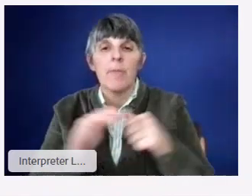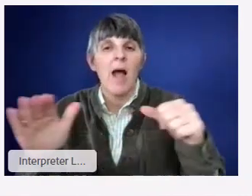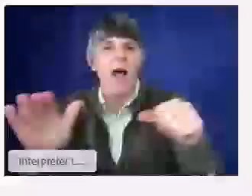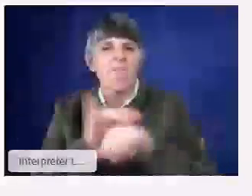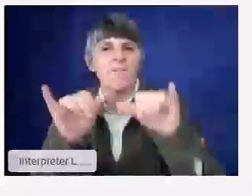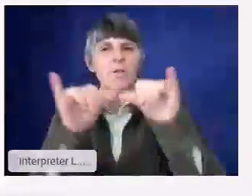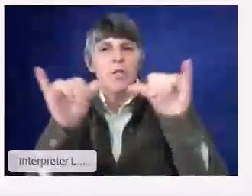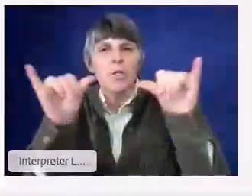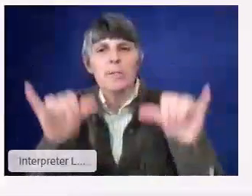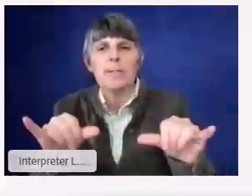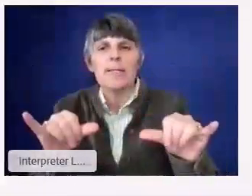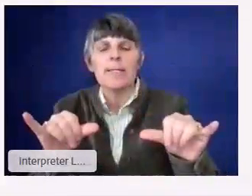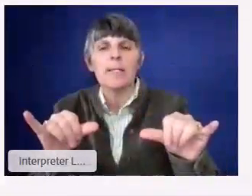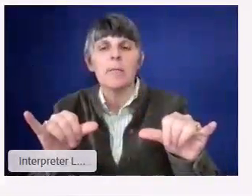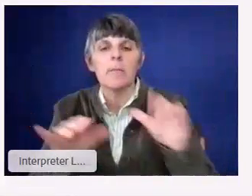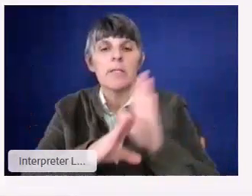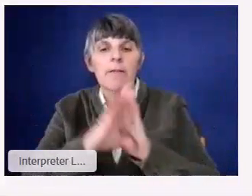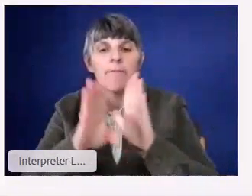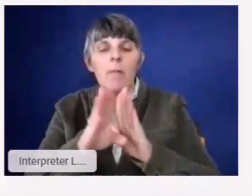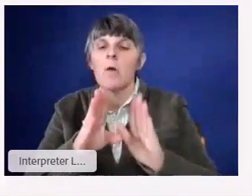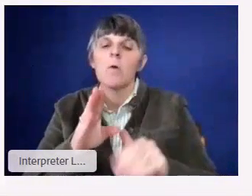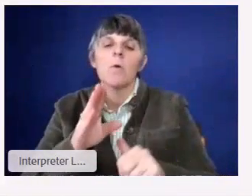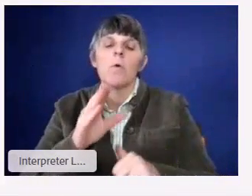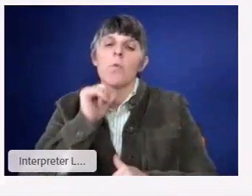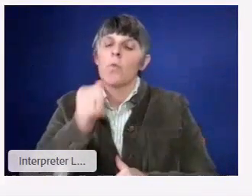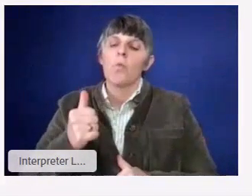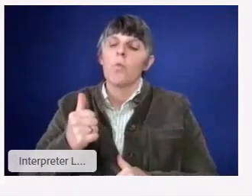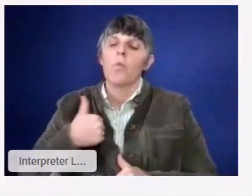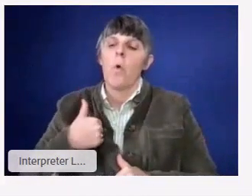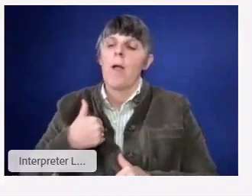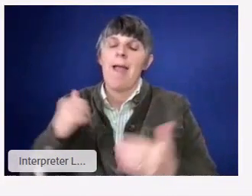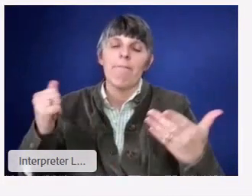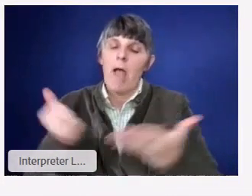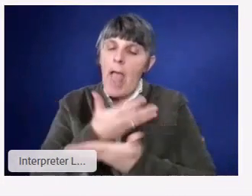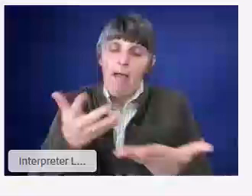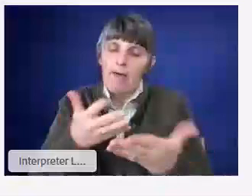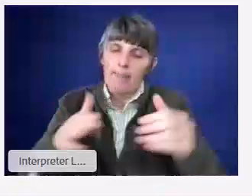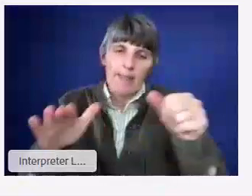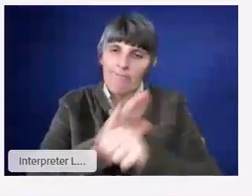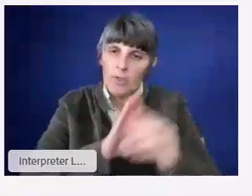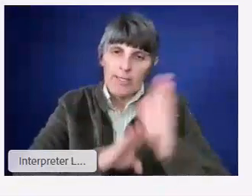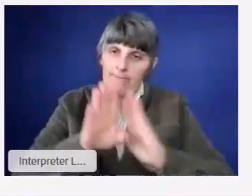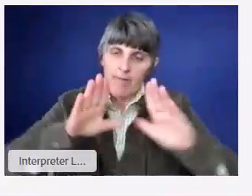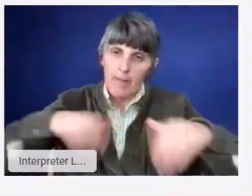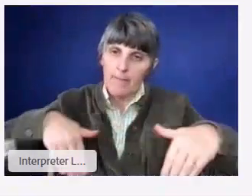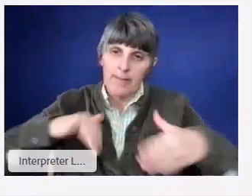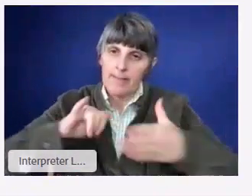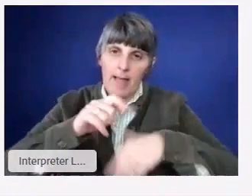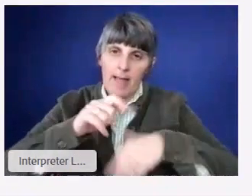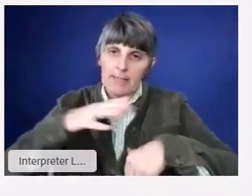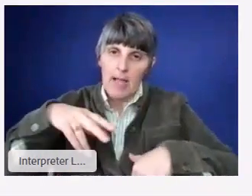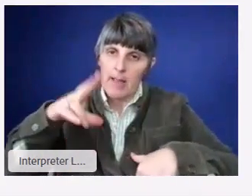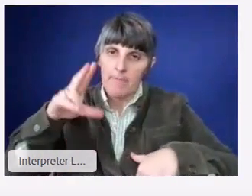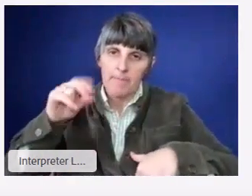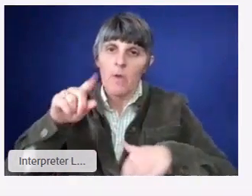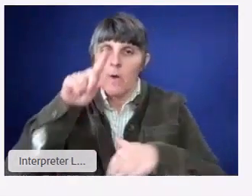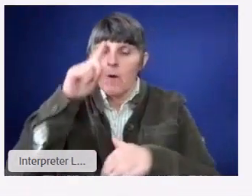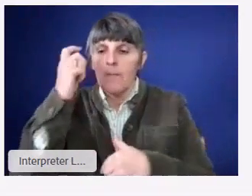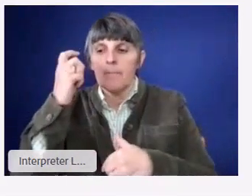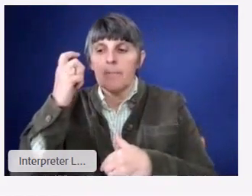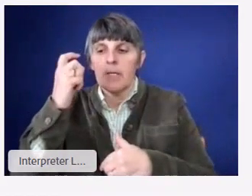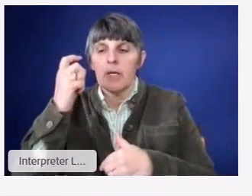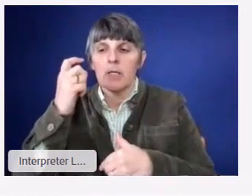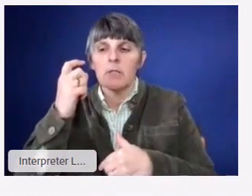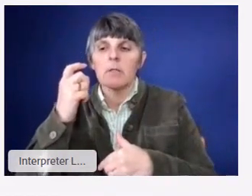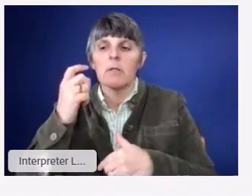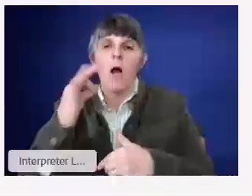system development. We won't have everything fully developed by that time because the self-driving